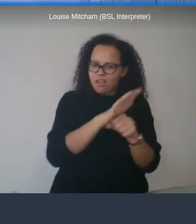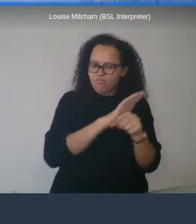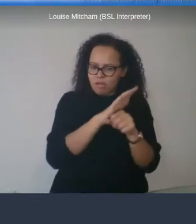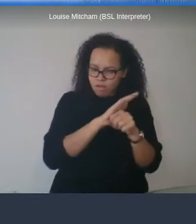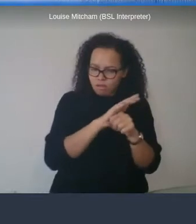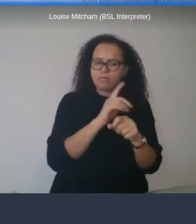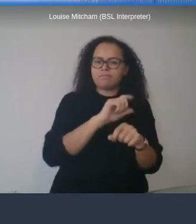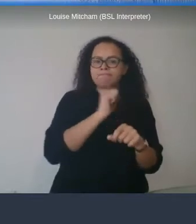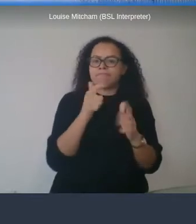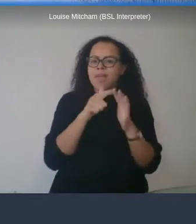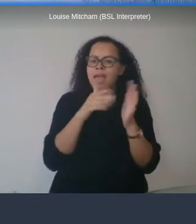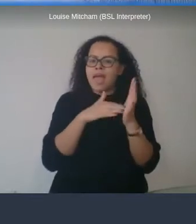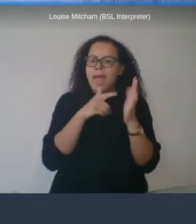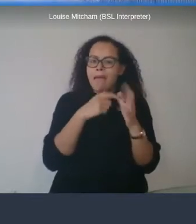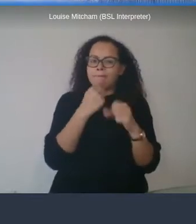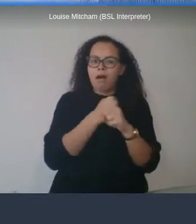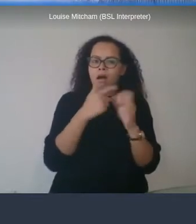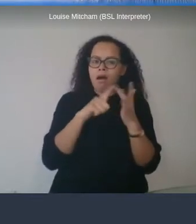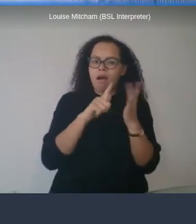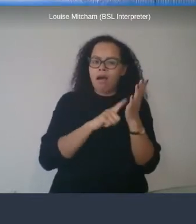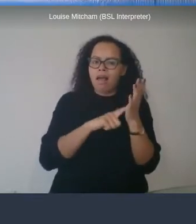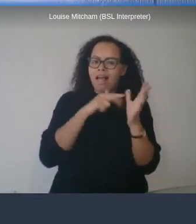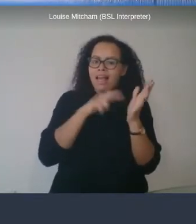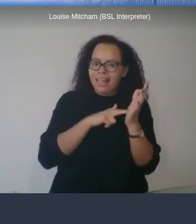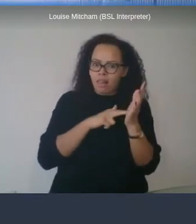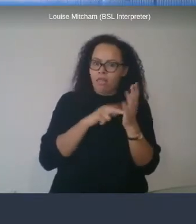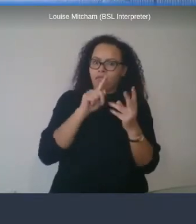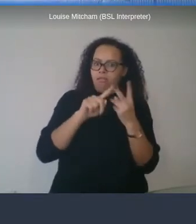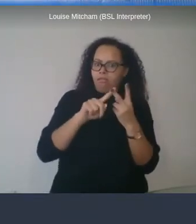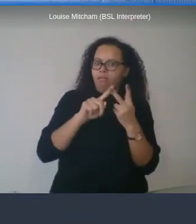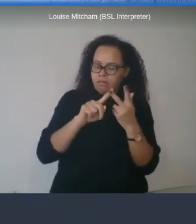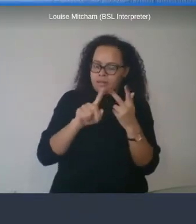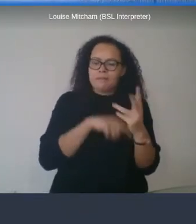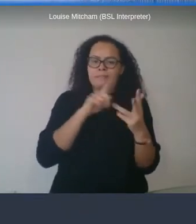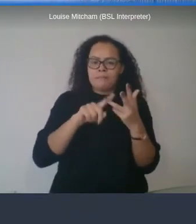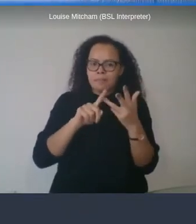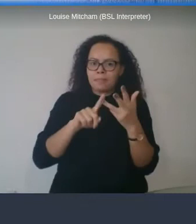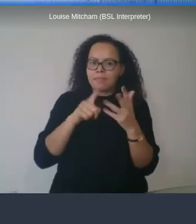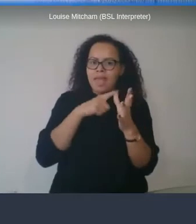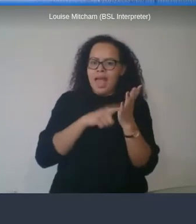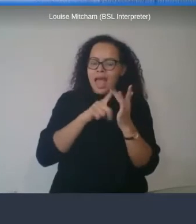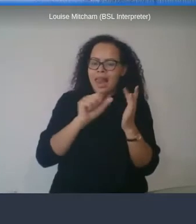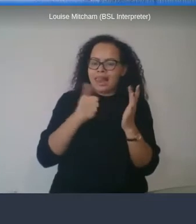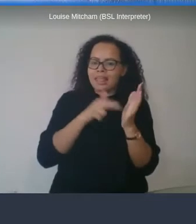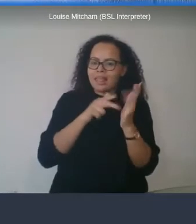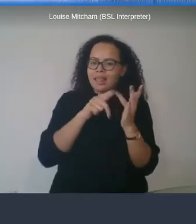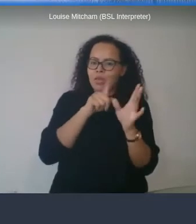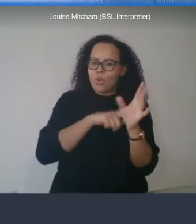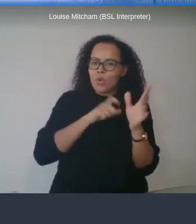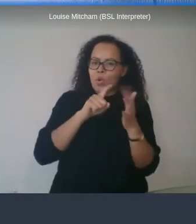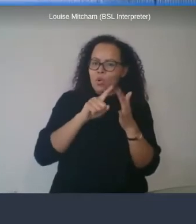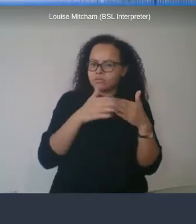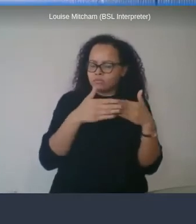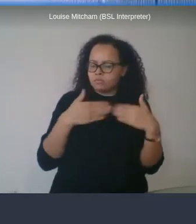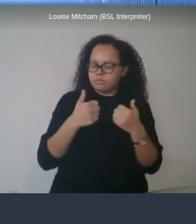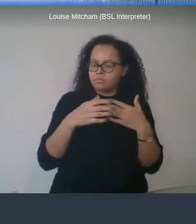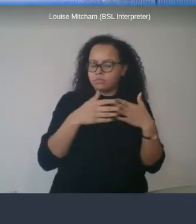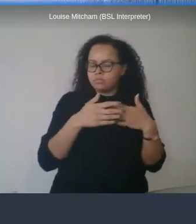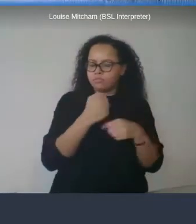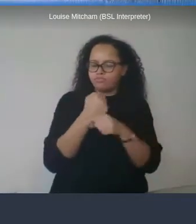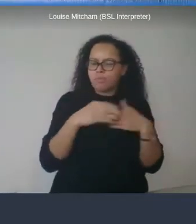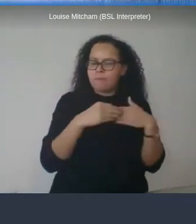Sports Development Manager at London Borough Barking and Dagenham. Ali Noyes, the Health and Wellbeing Manager for Swim England.